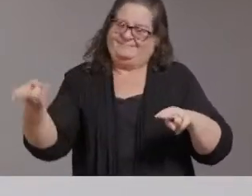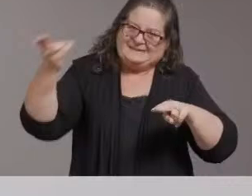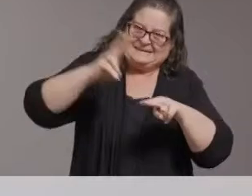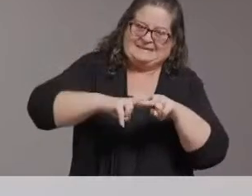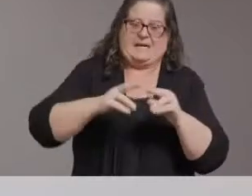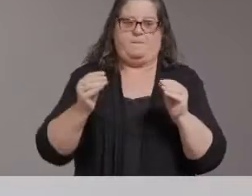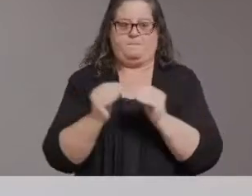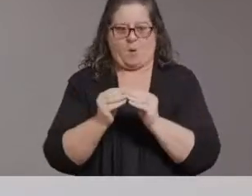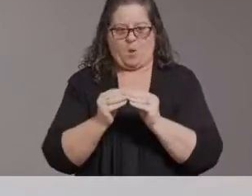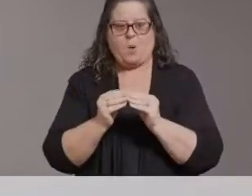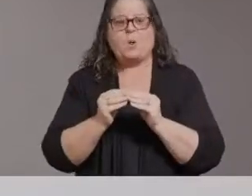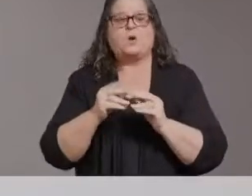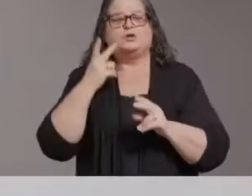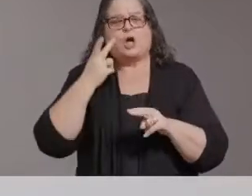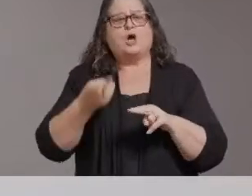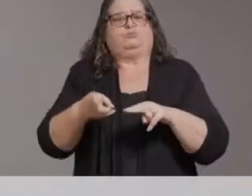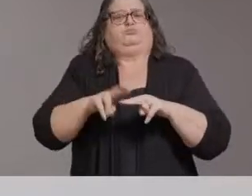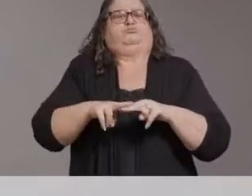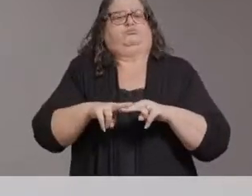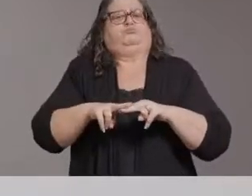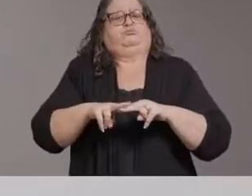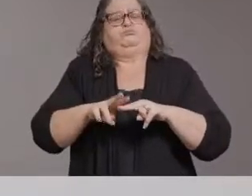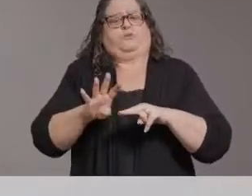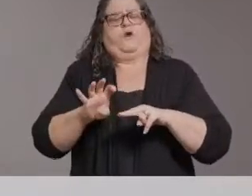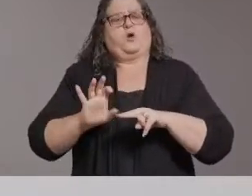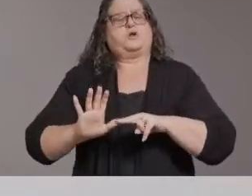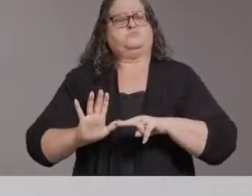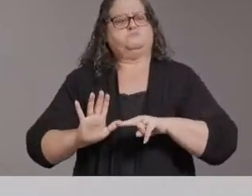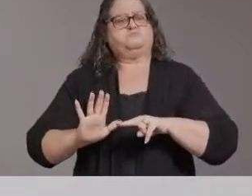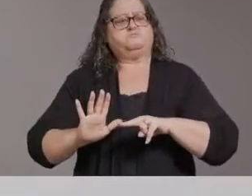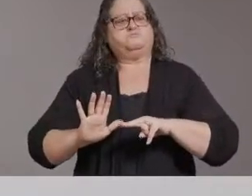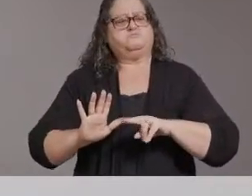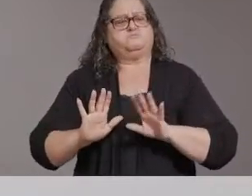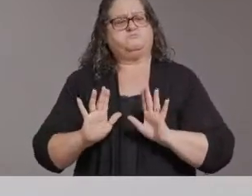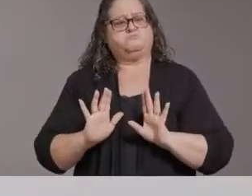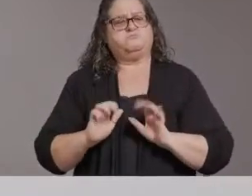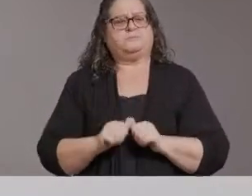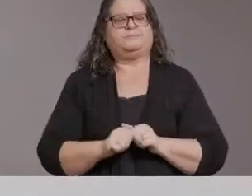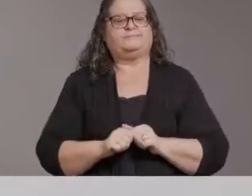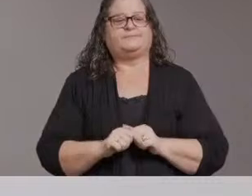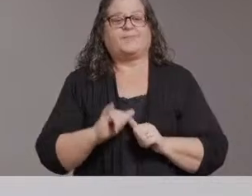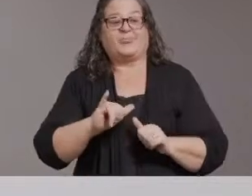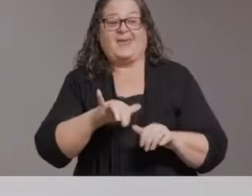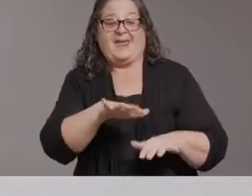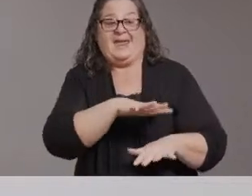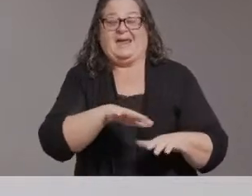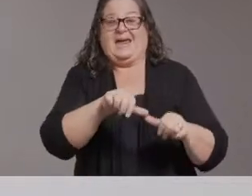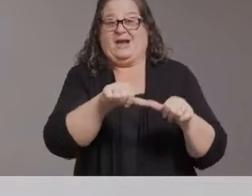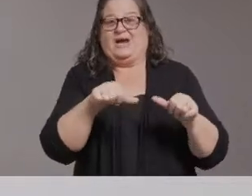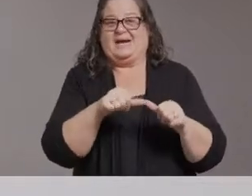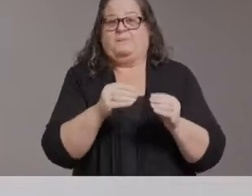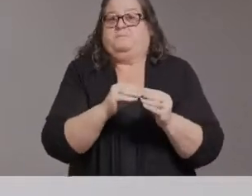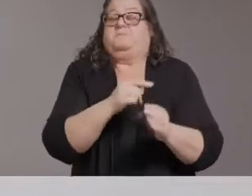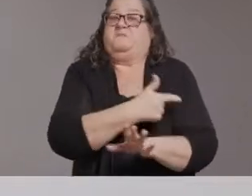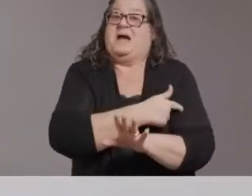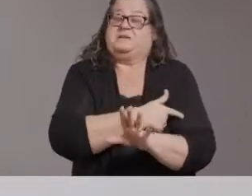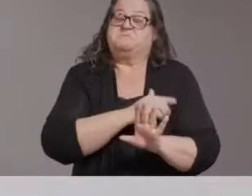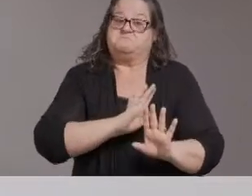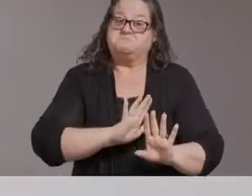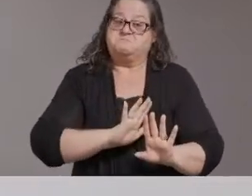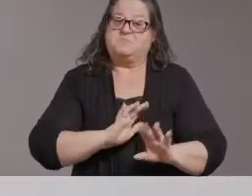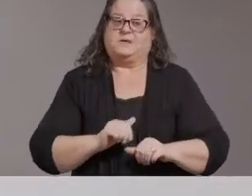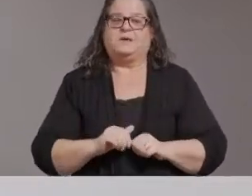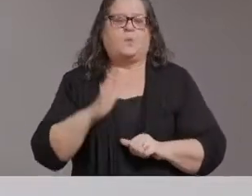a small increase in the number of vaccinations that occurred in that area. But we are going to expand those